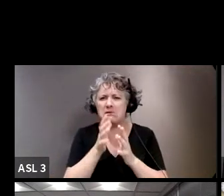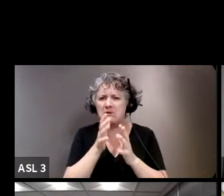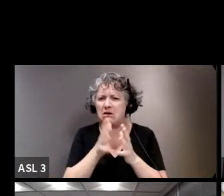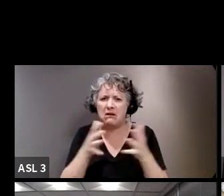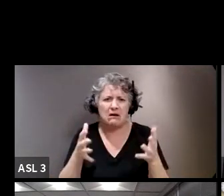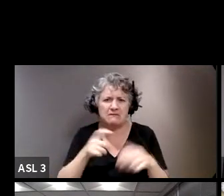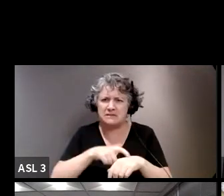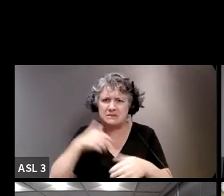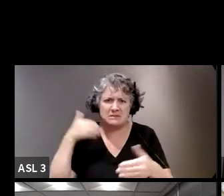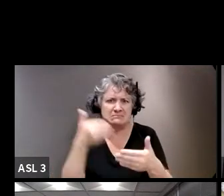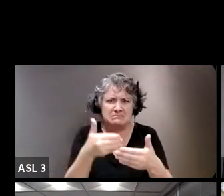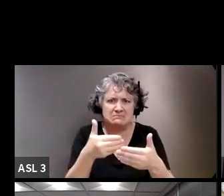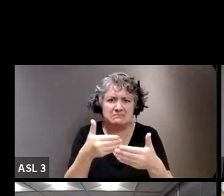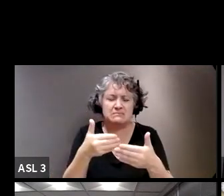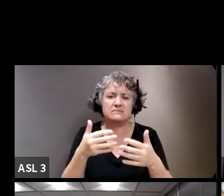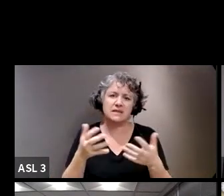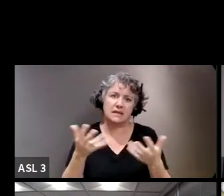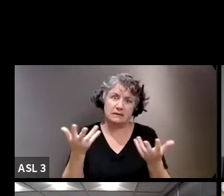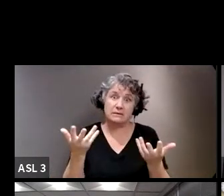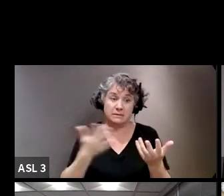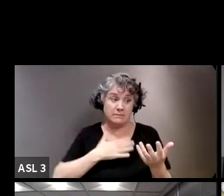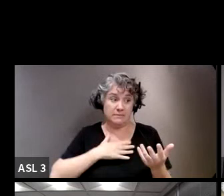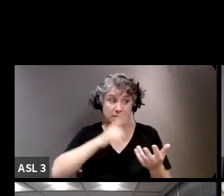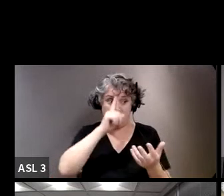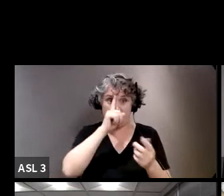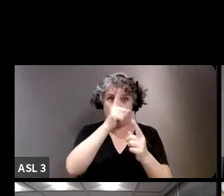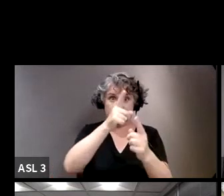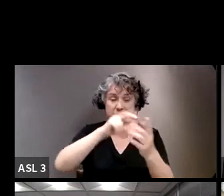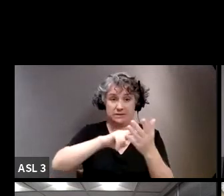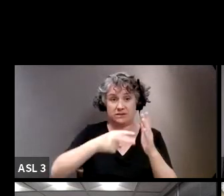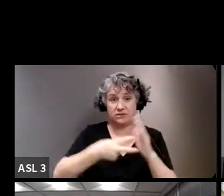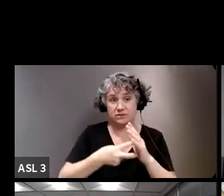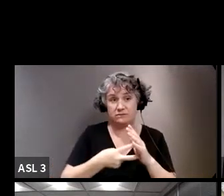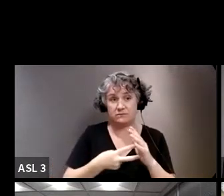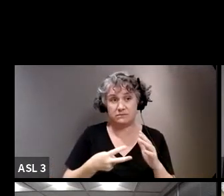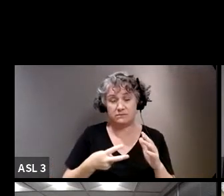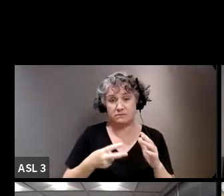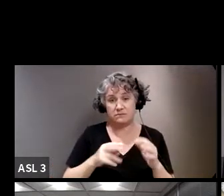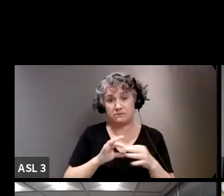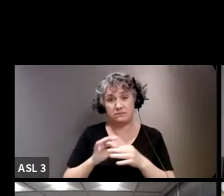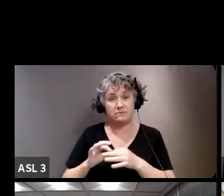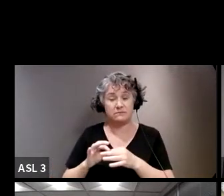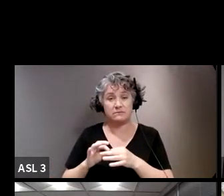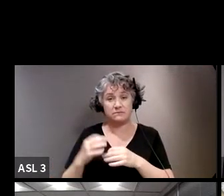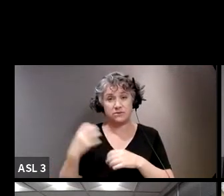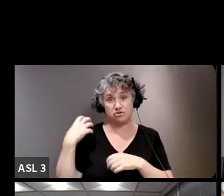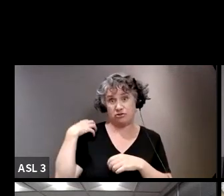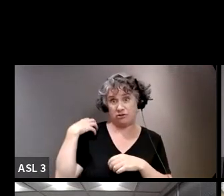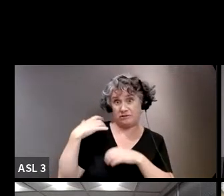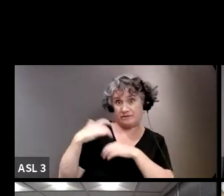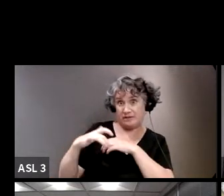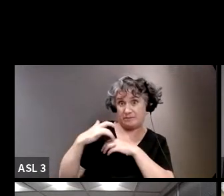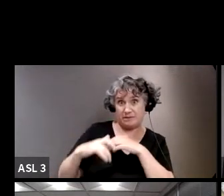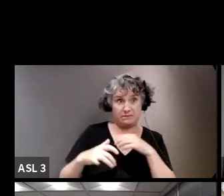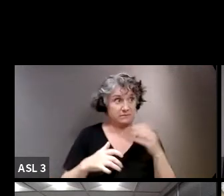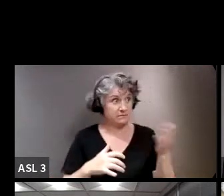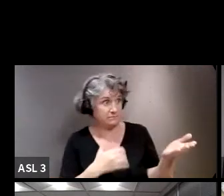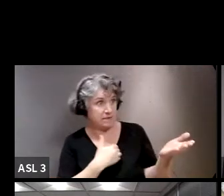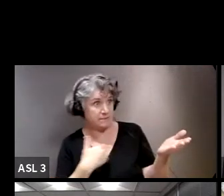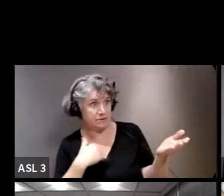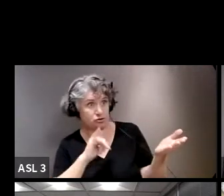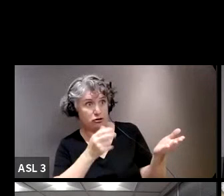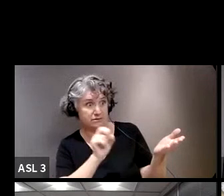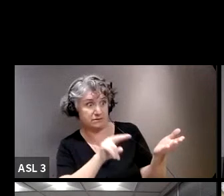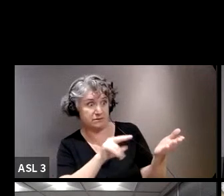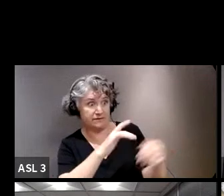time but it would certainly be my intention that subject to the chairs availability and memory johnson's availability to to